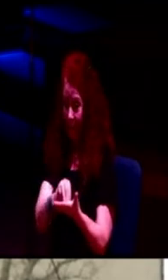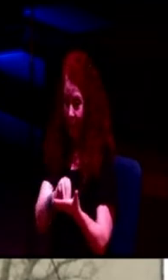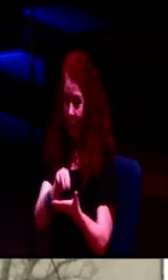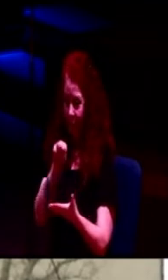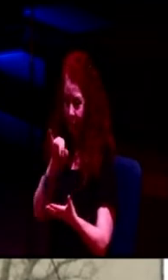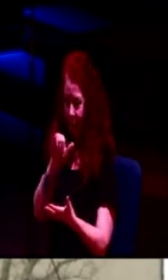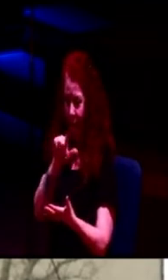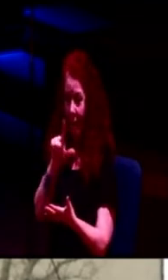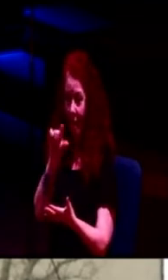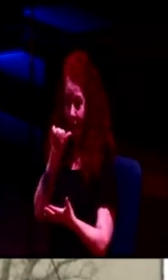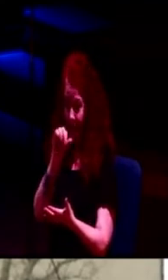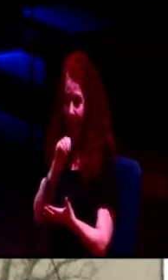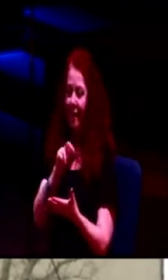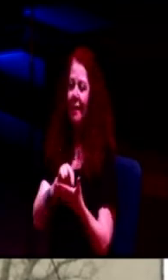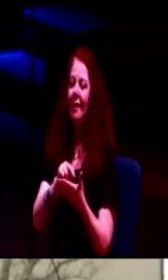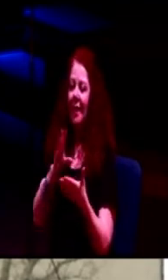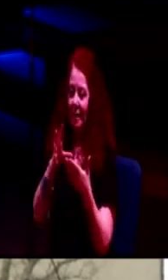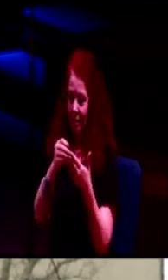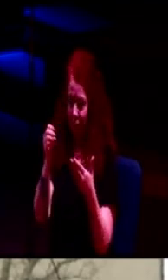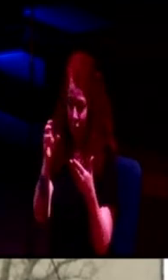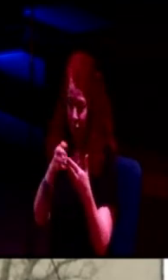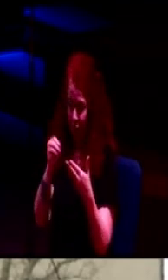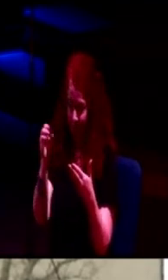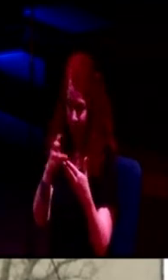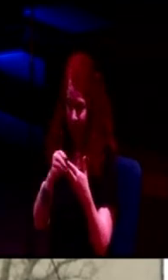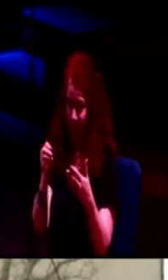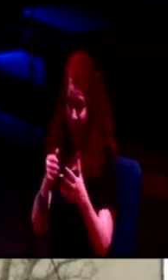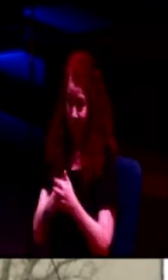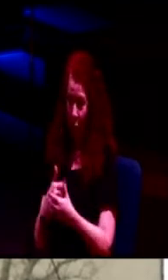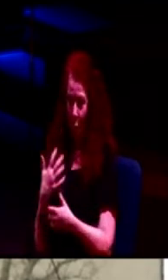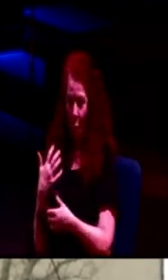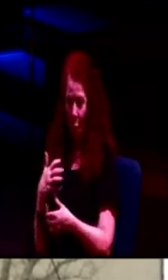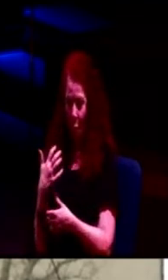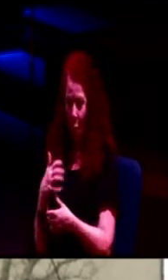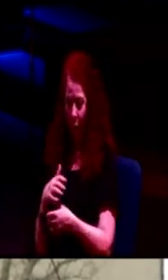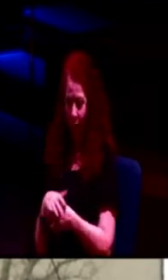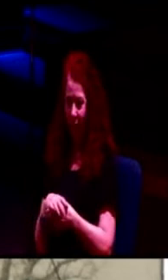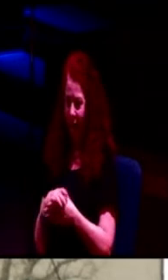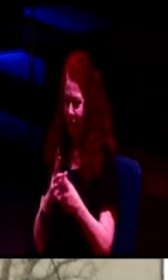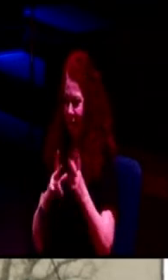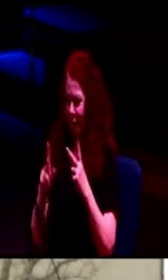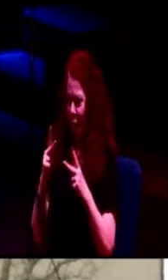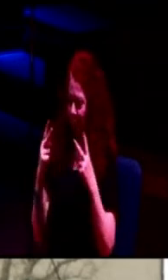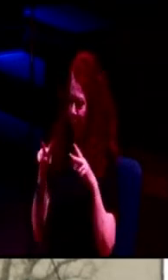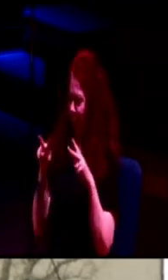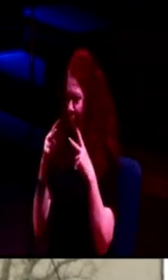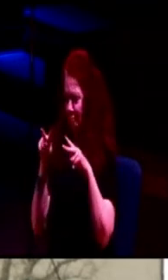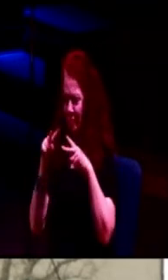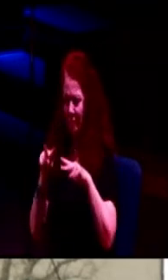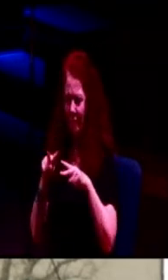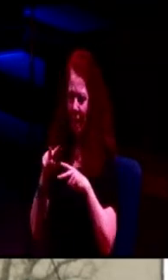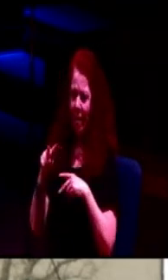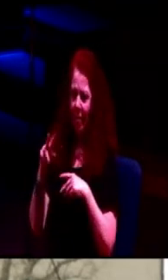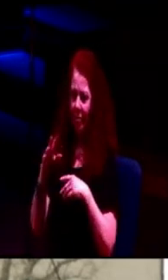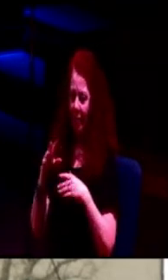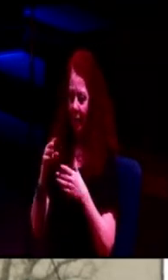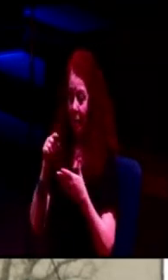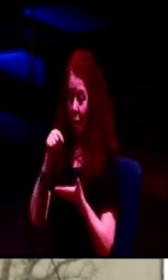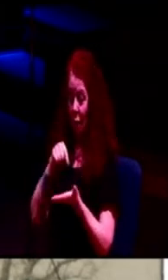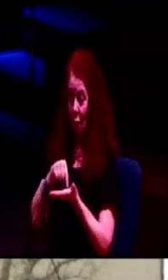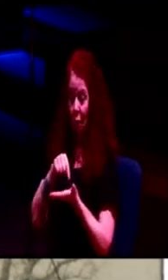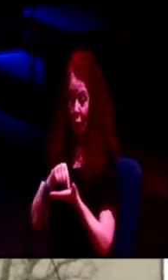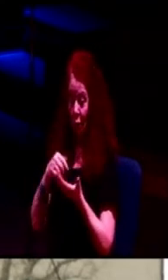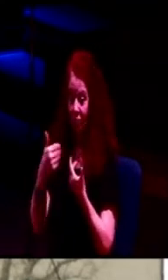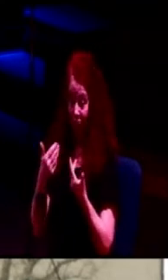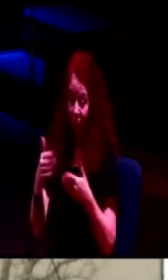But most people didn't recognize it. So much so that the store owner had no idea what he had.